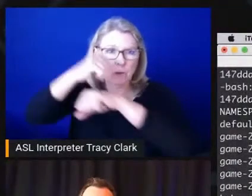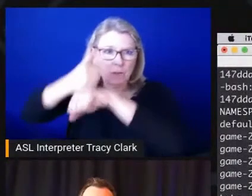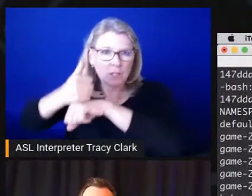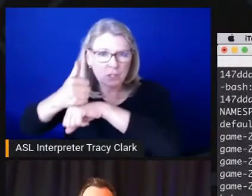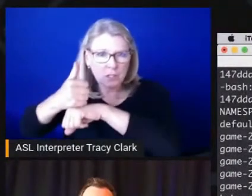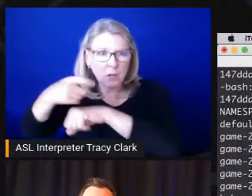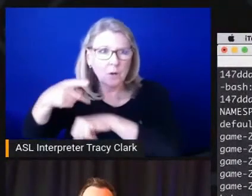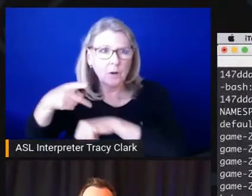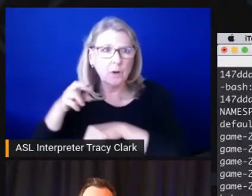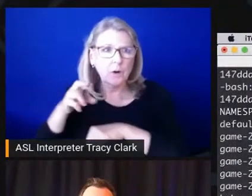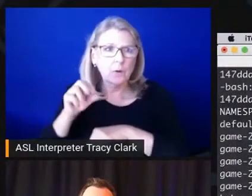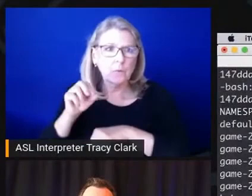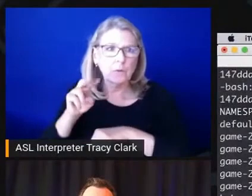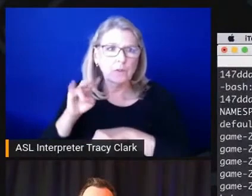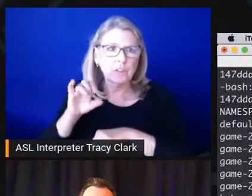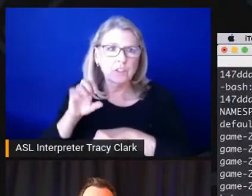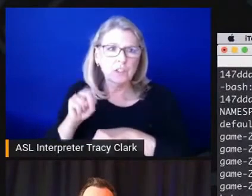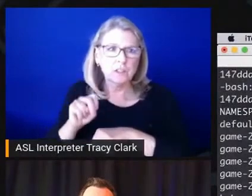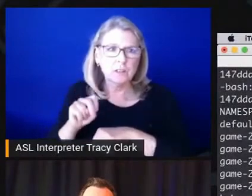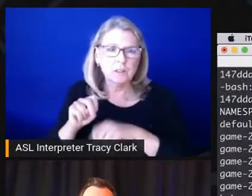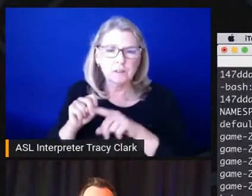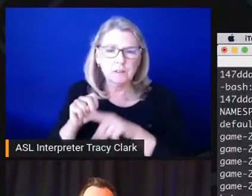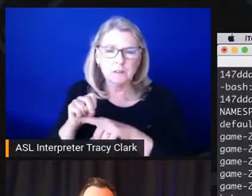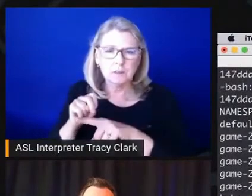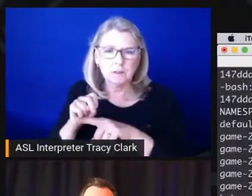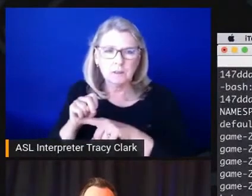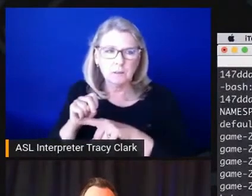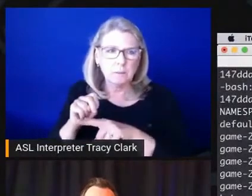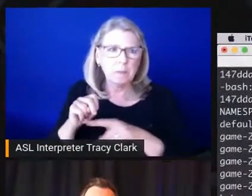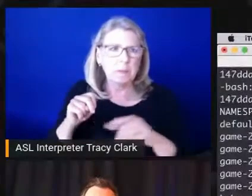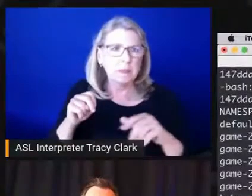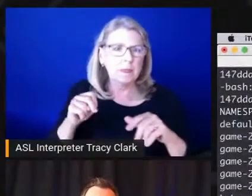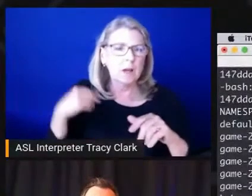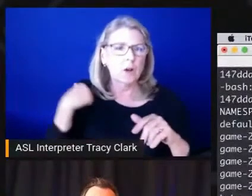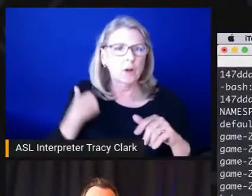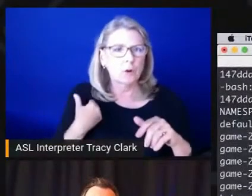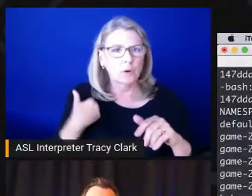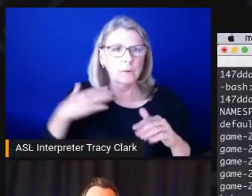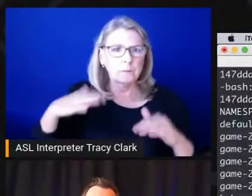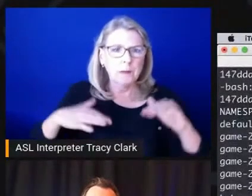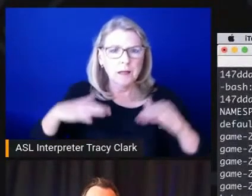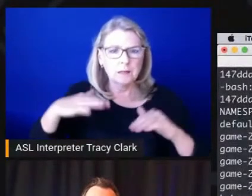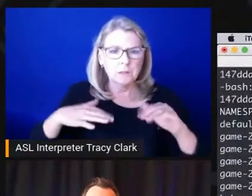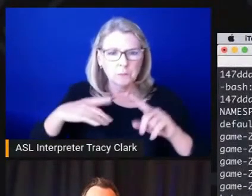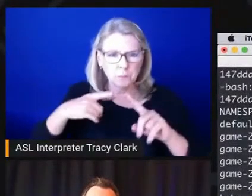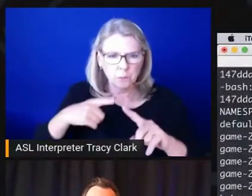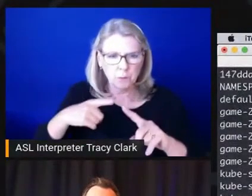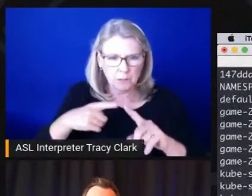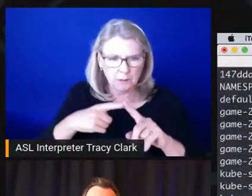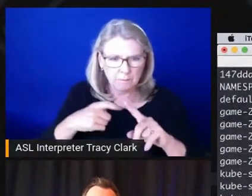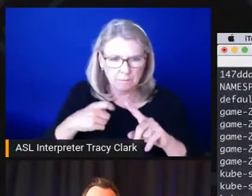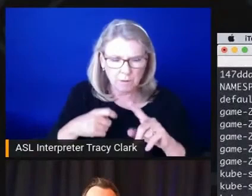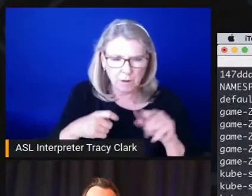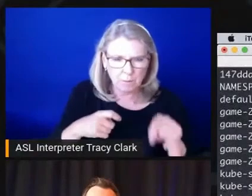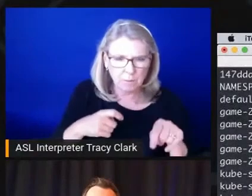same IPv6 load balancer endpoint from within the pod.